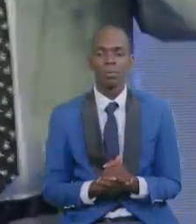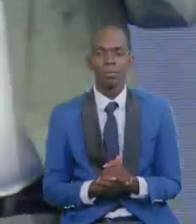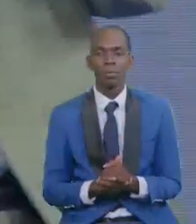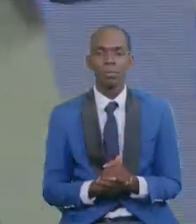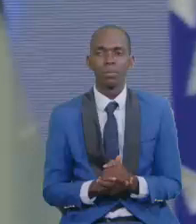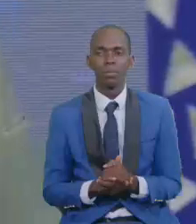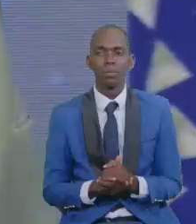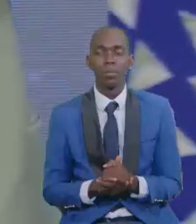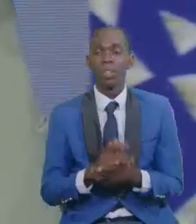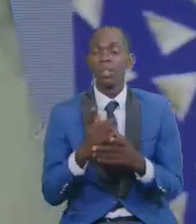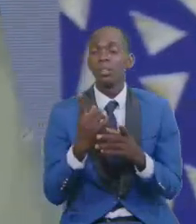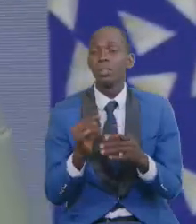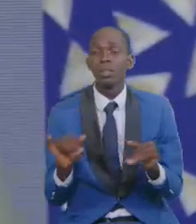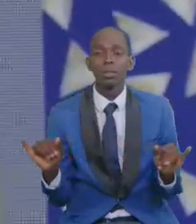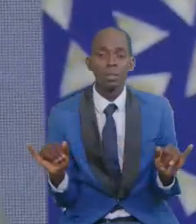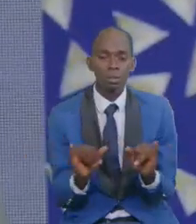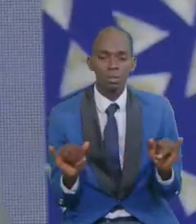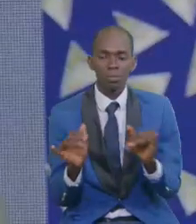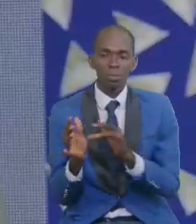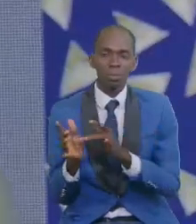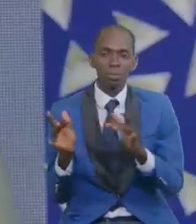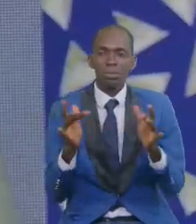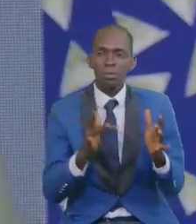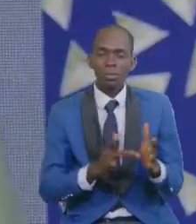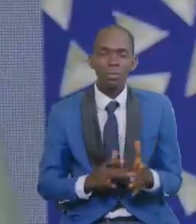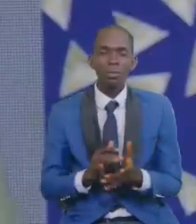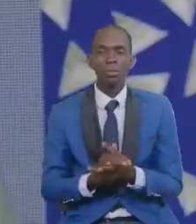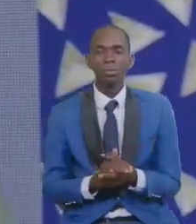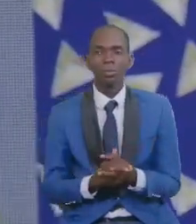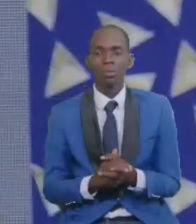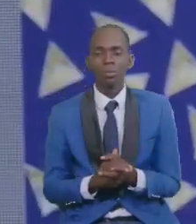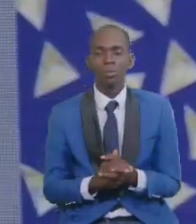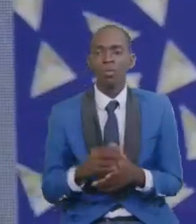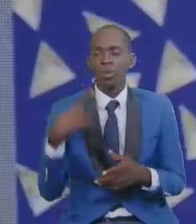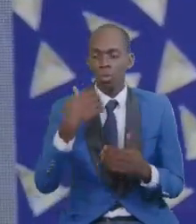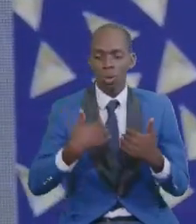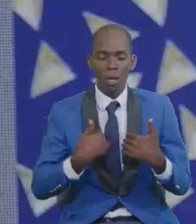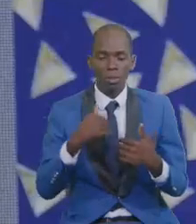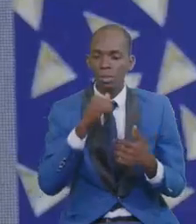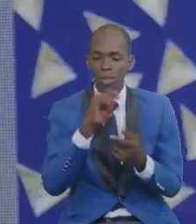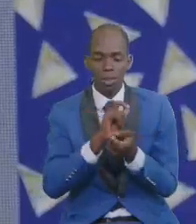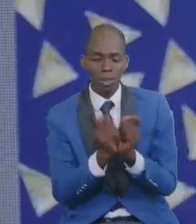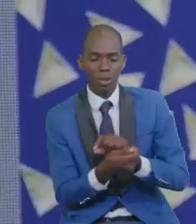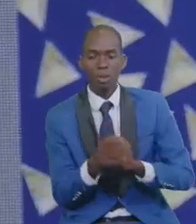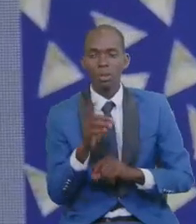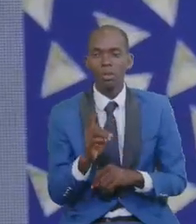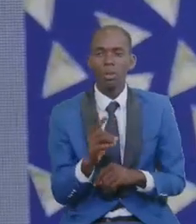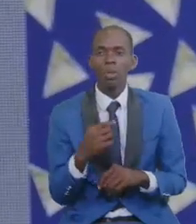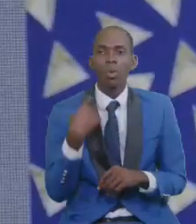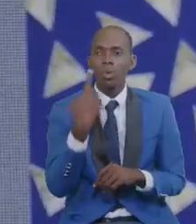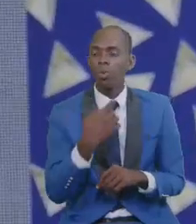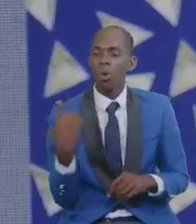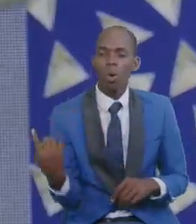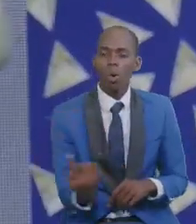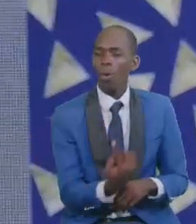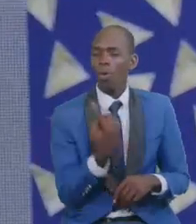The same Jesus who has not changed, who always empowers his